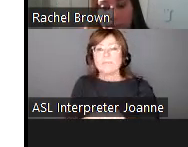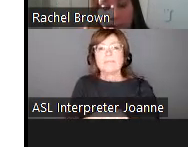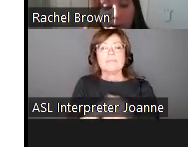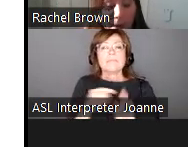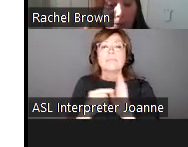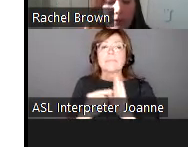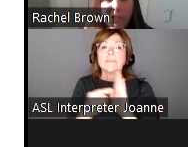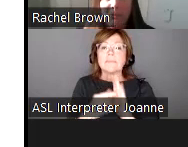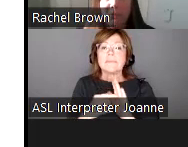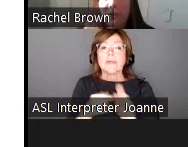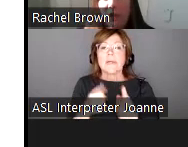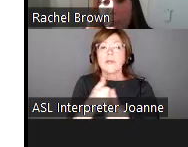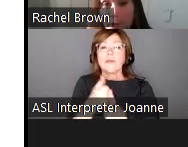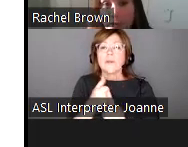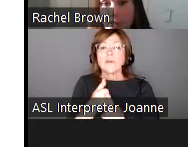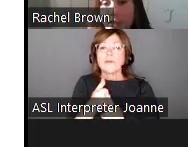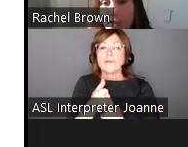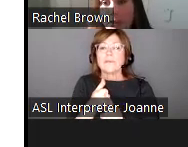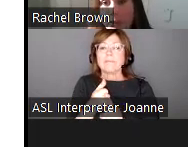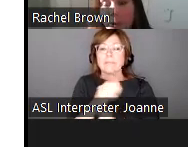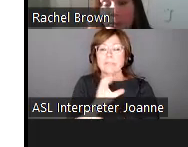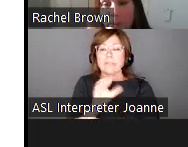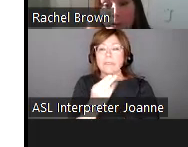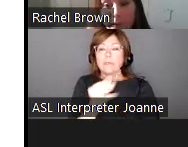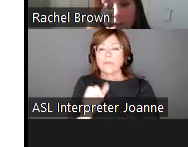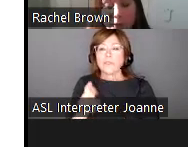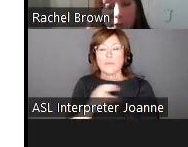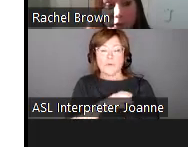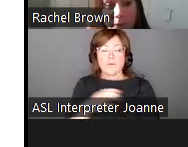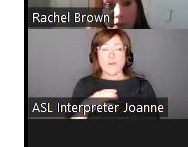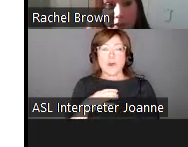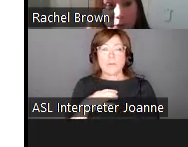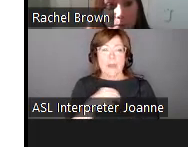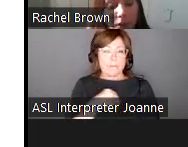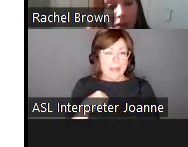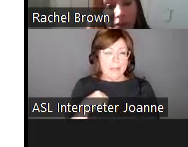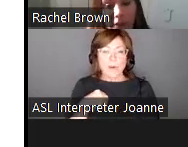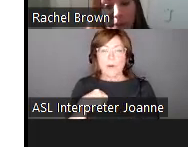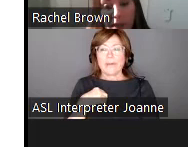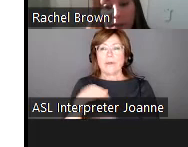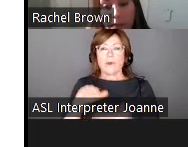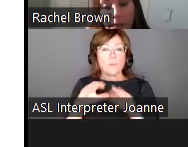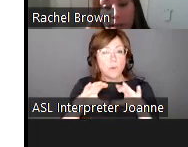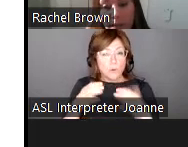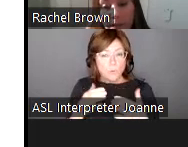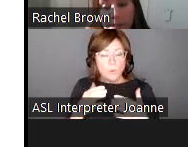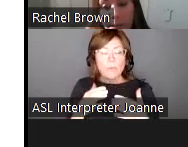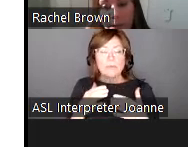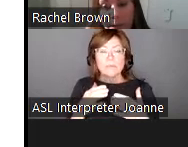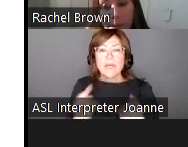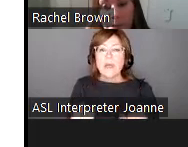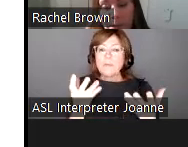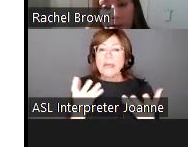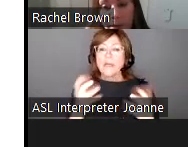a member of a chamber of commerce, if you're a member of any sort of community group, a lot of them have